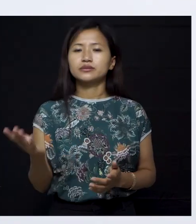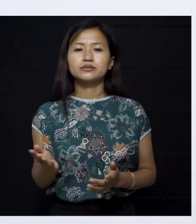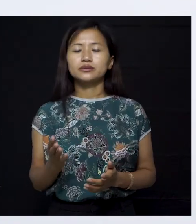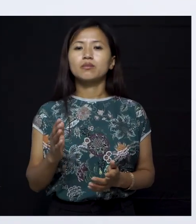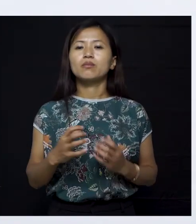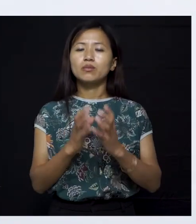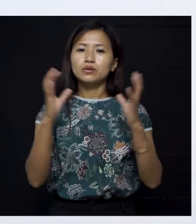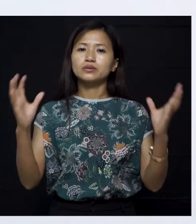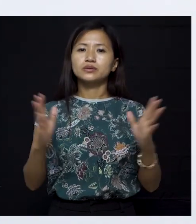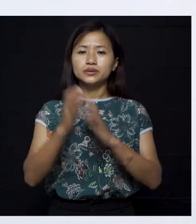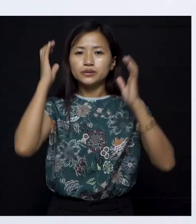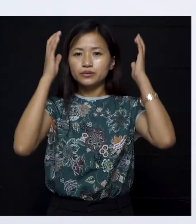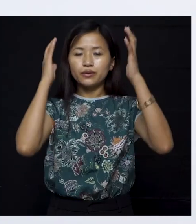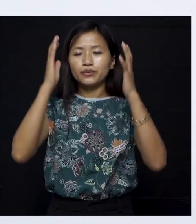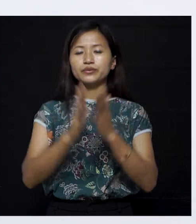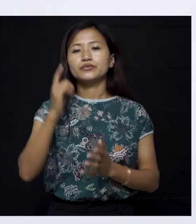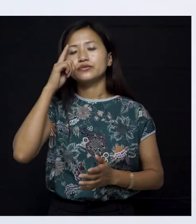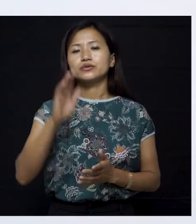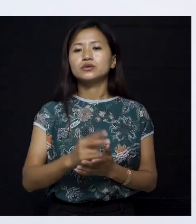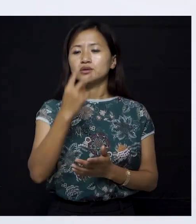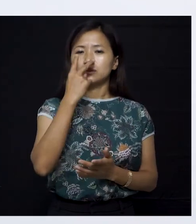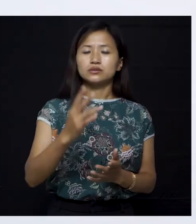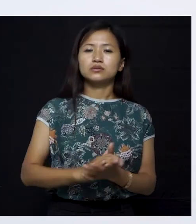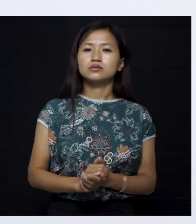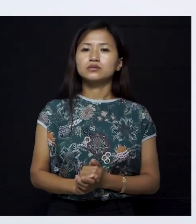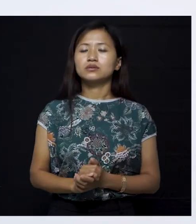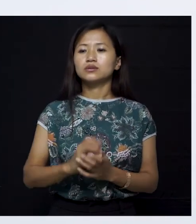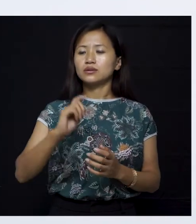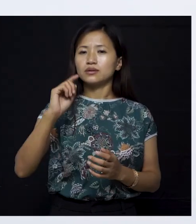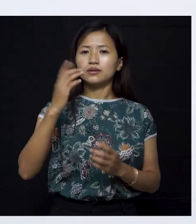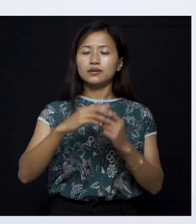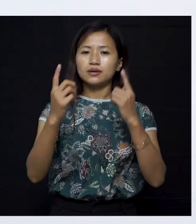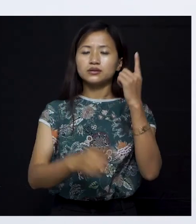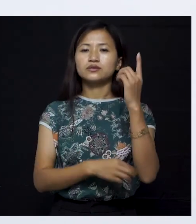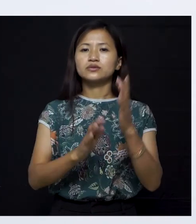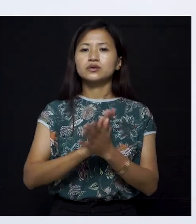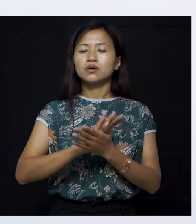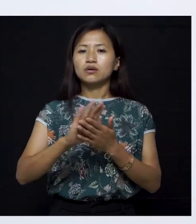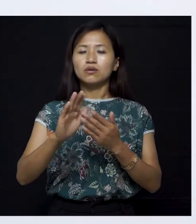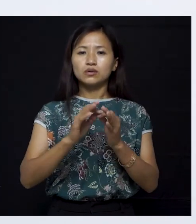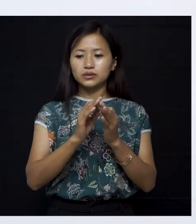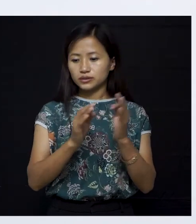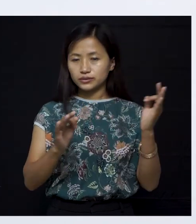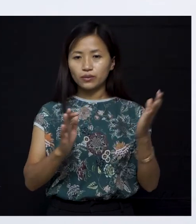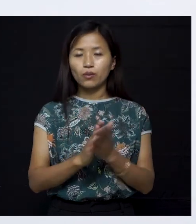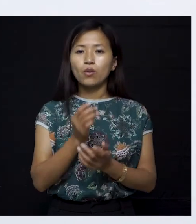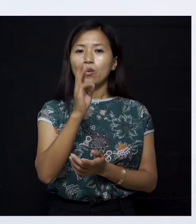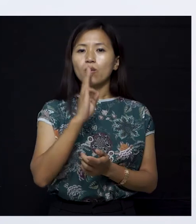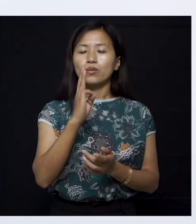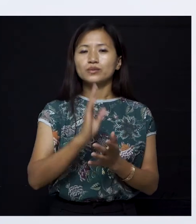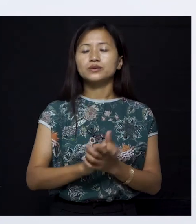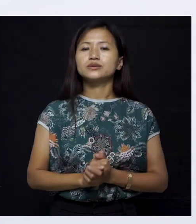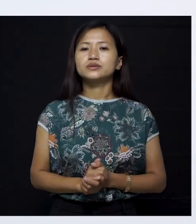that I would worry for. And we see that she sprinkles the last of the holy water. And it is also a sign to show